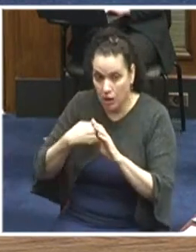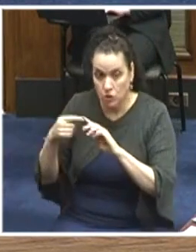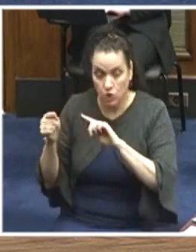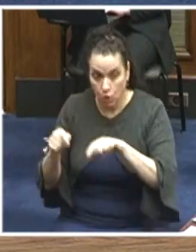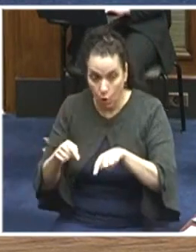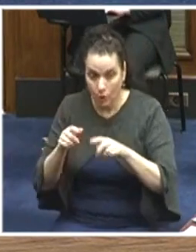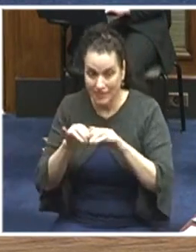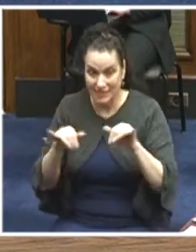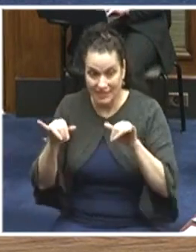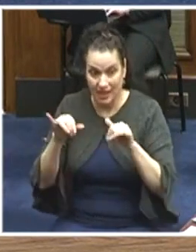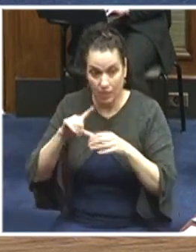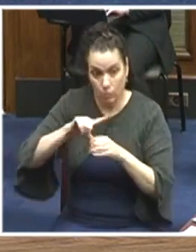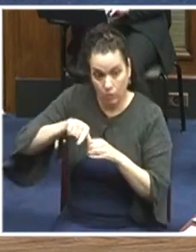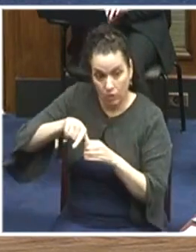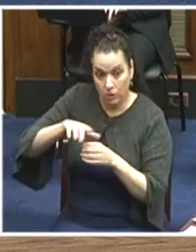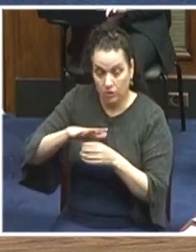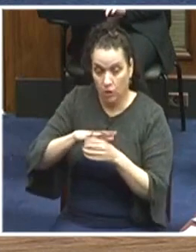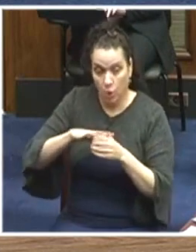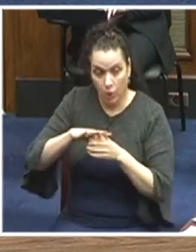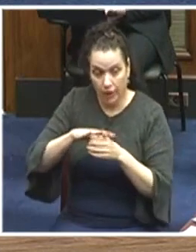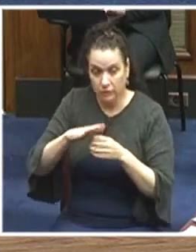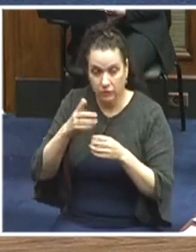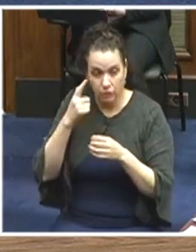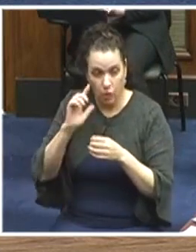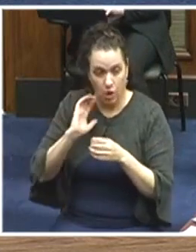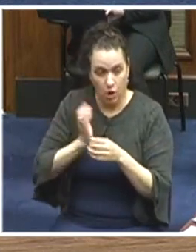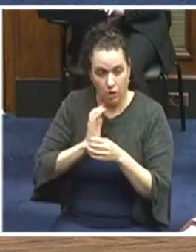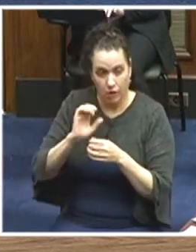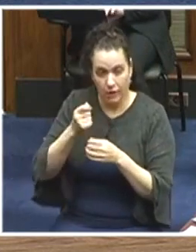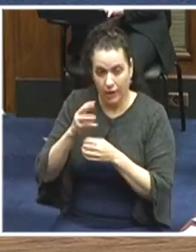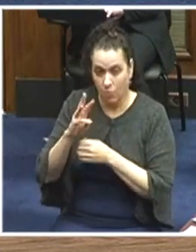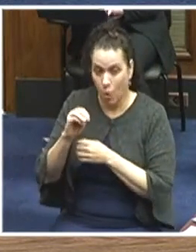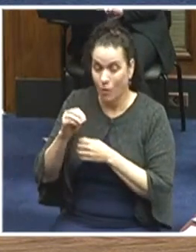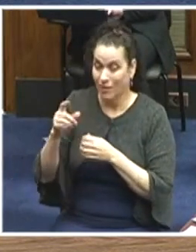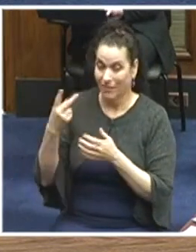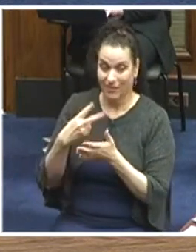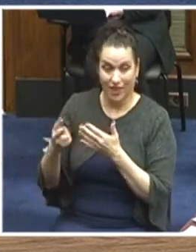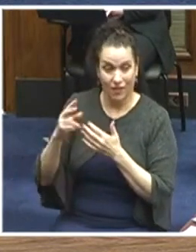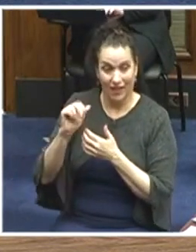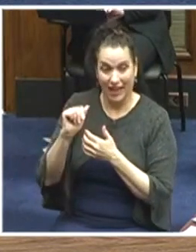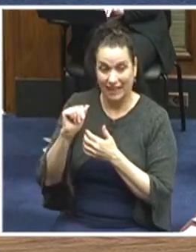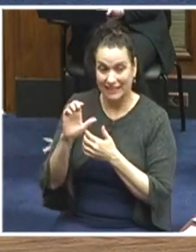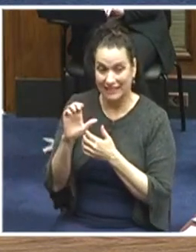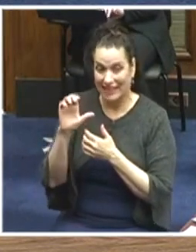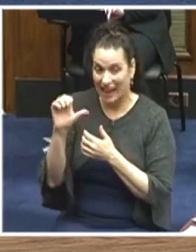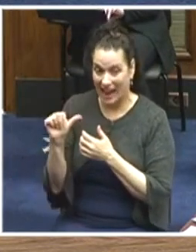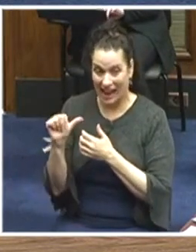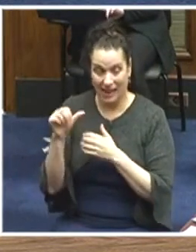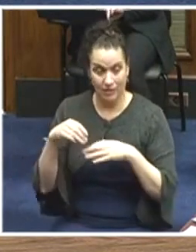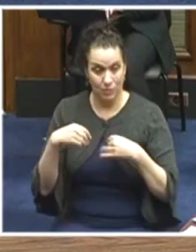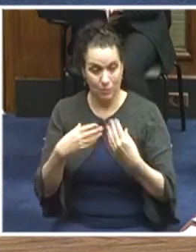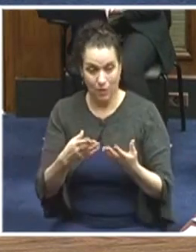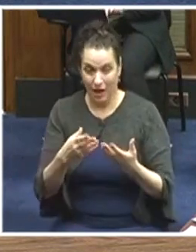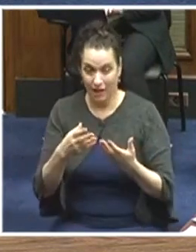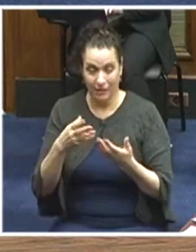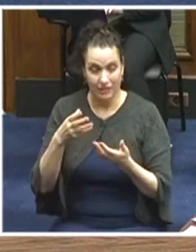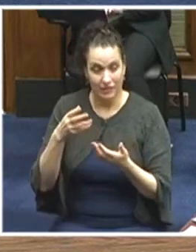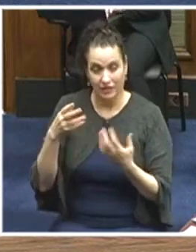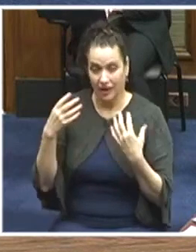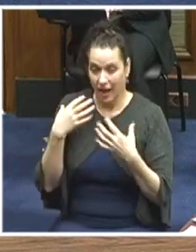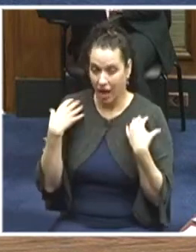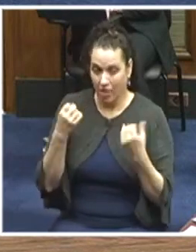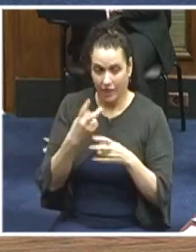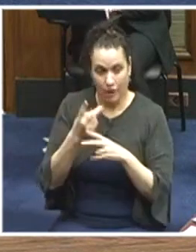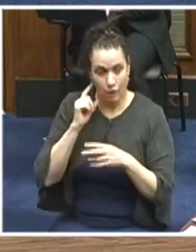a chance, we were told. The failure of the ACA to cover our daughter battling a terminal illness was not considered, we were told, a qualifying